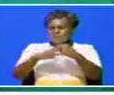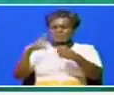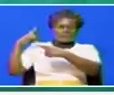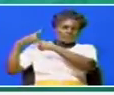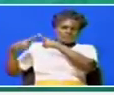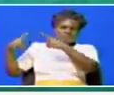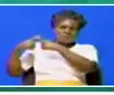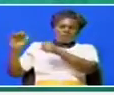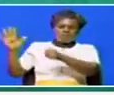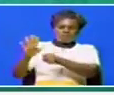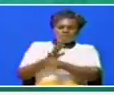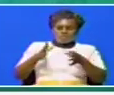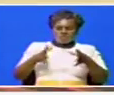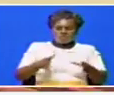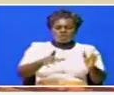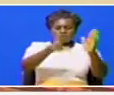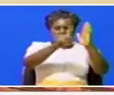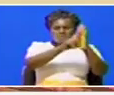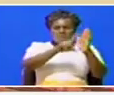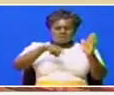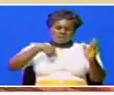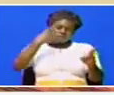experienced the full force of the law.